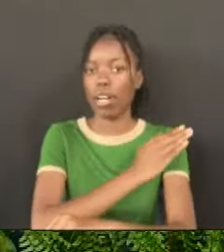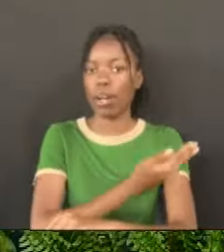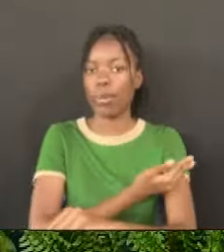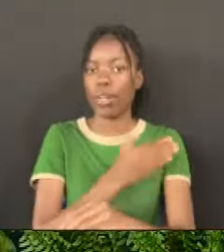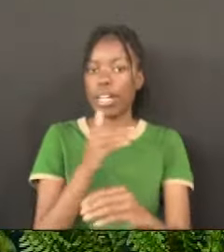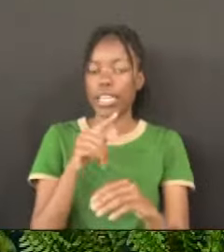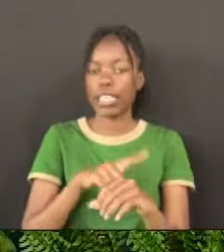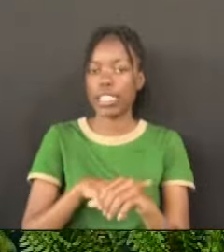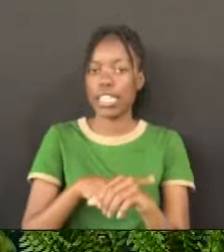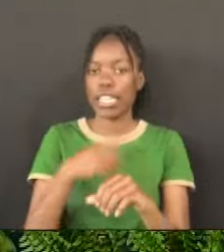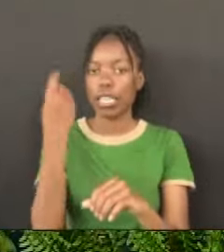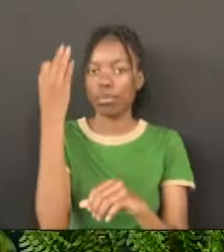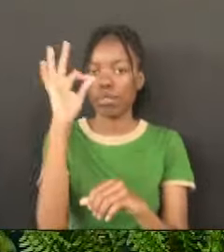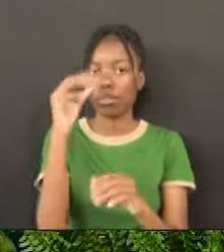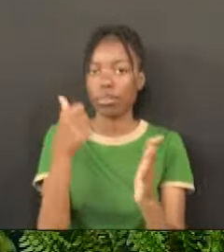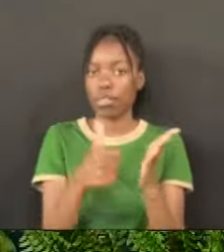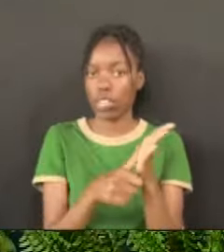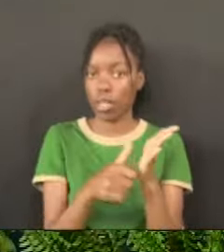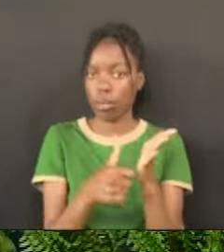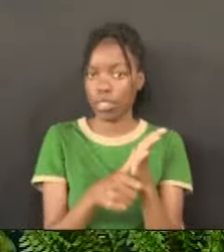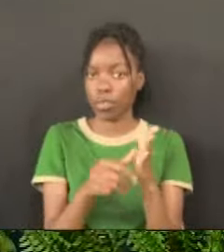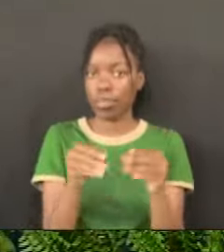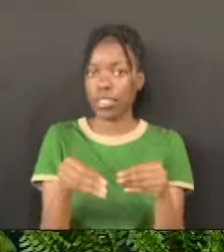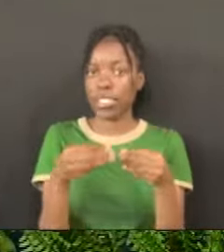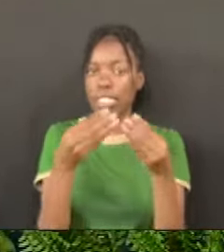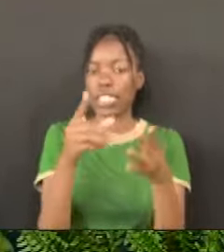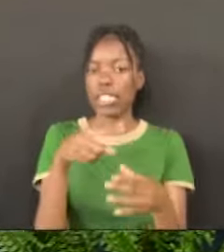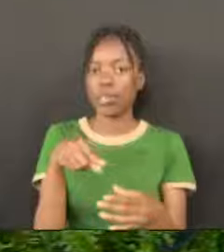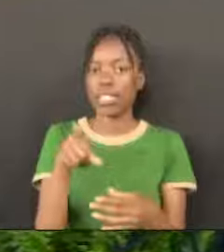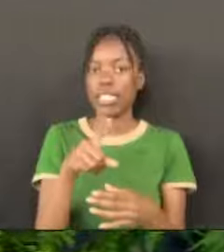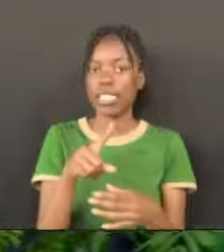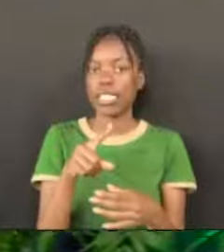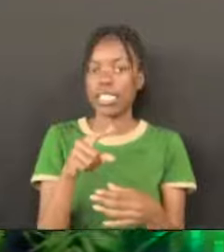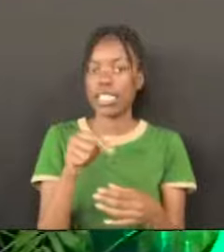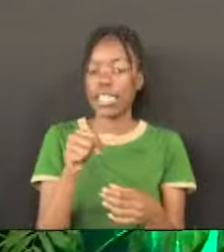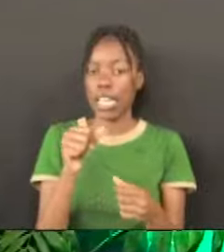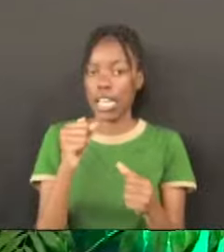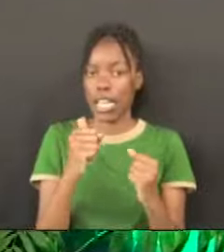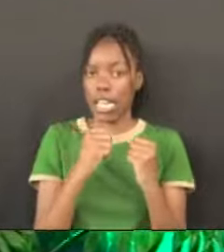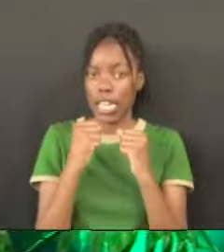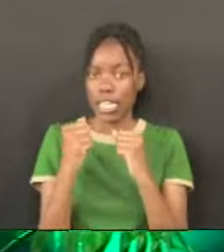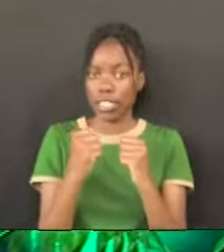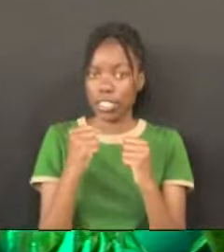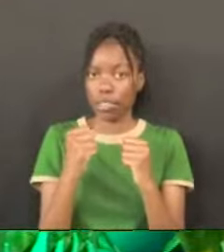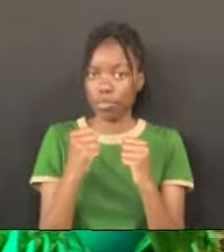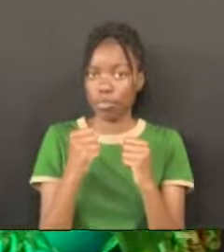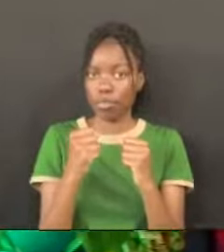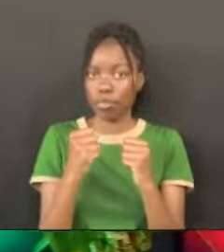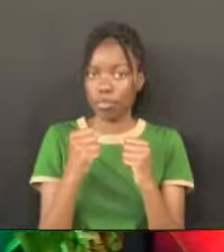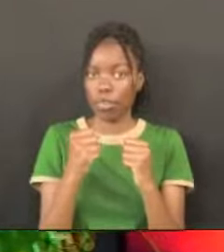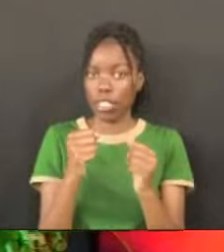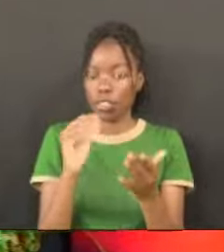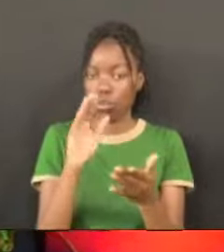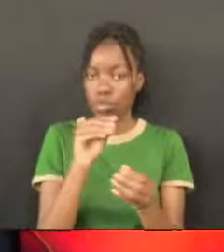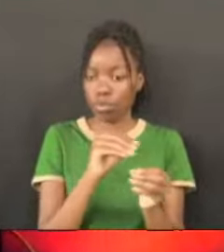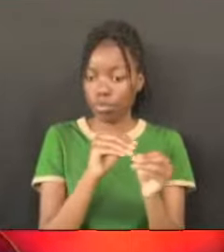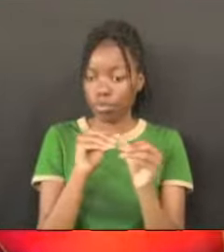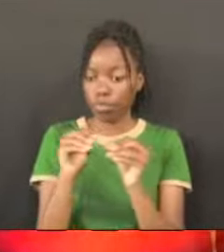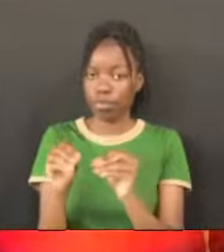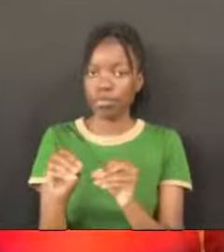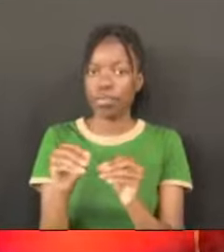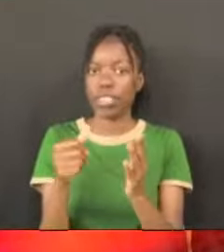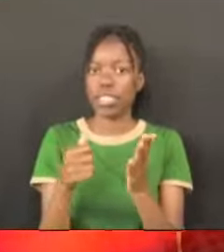trouble. It gives us the energy to navigate the challenges of this